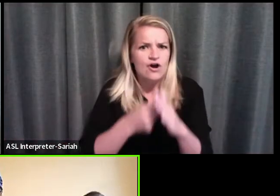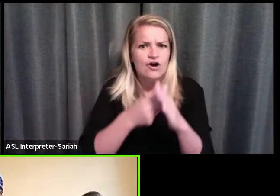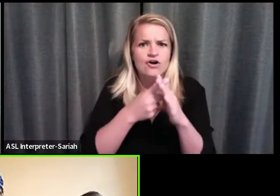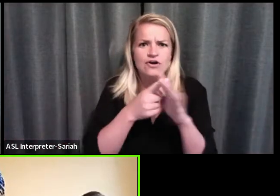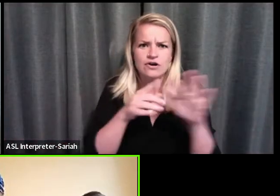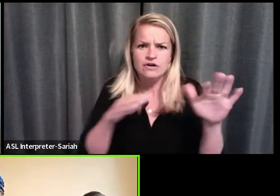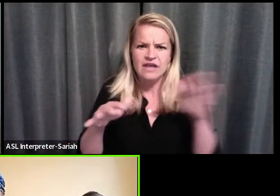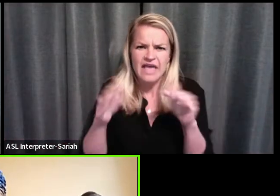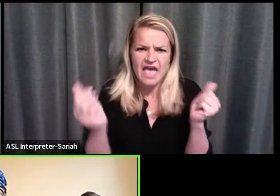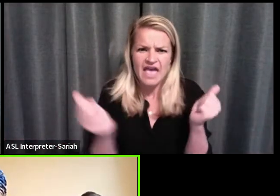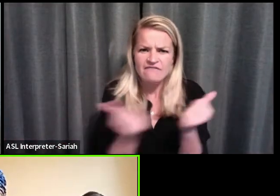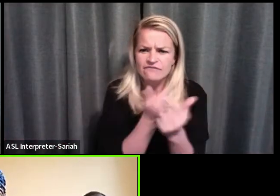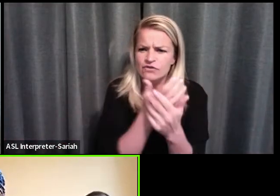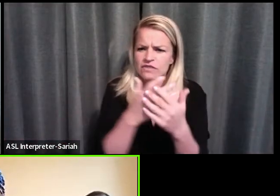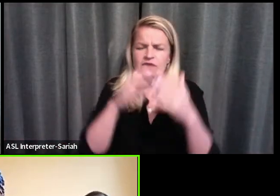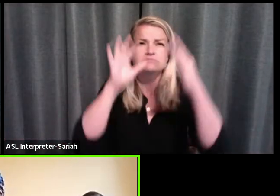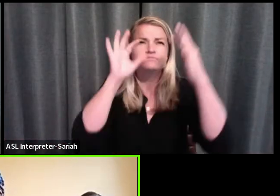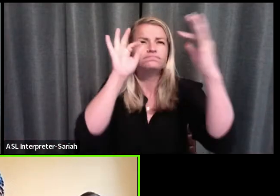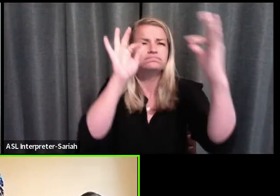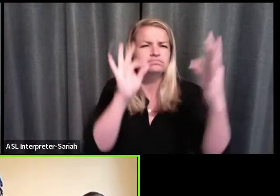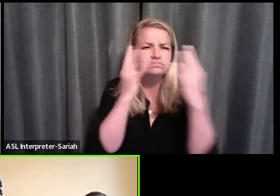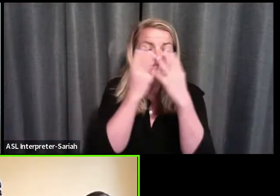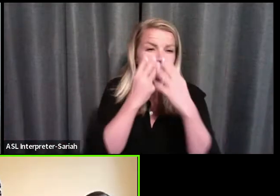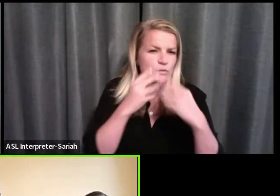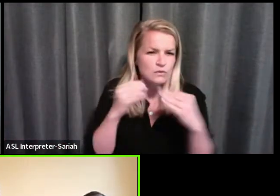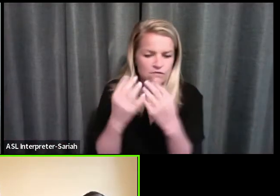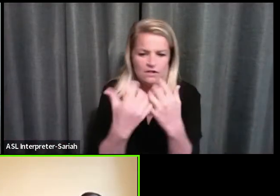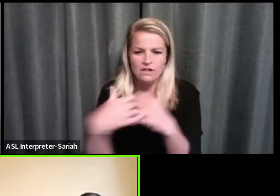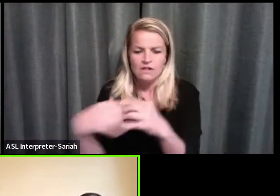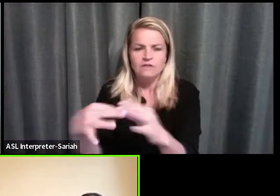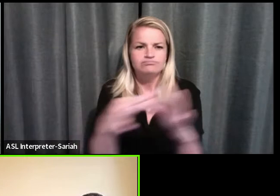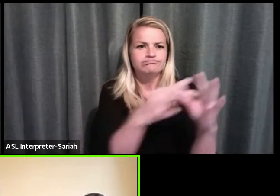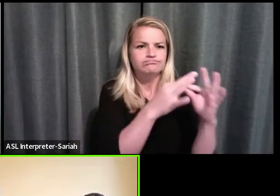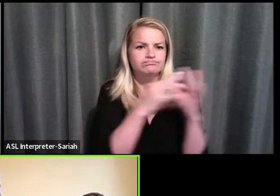everything was perfect.